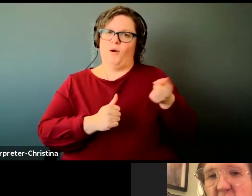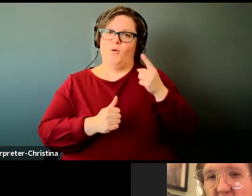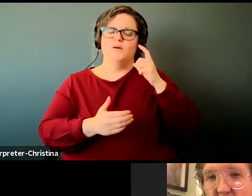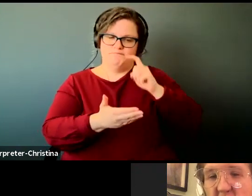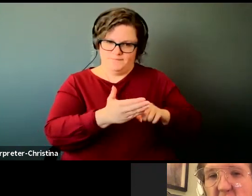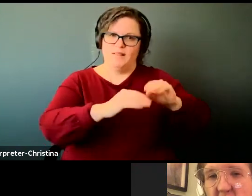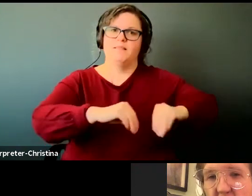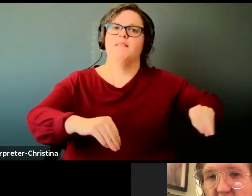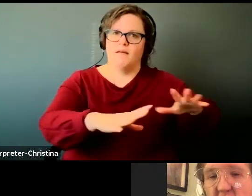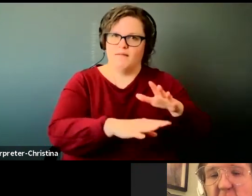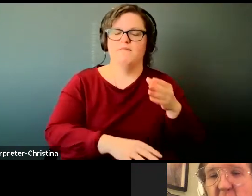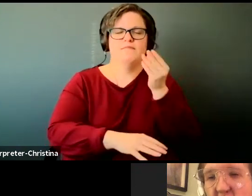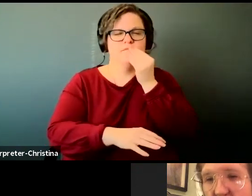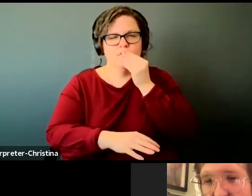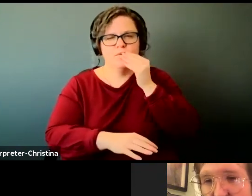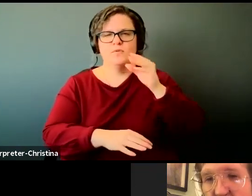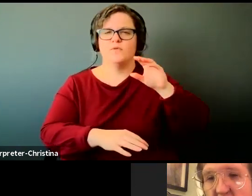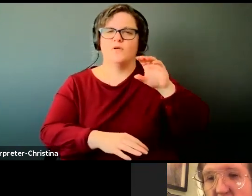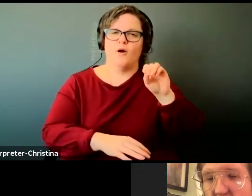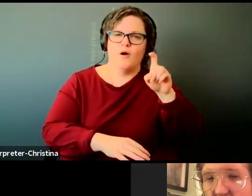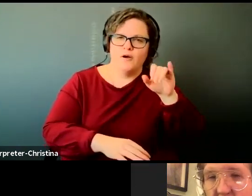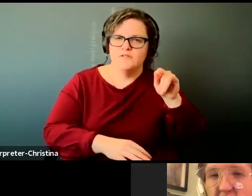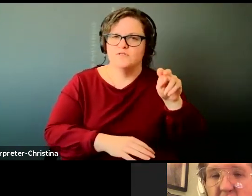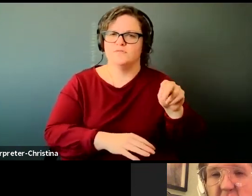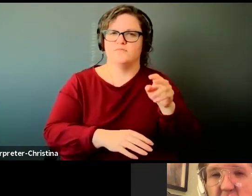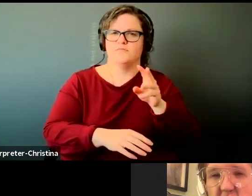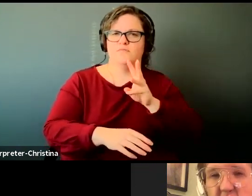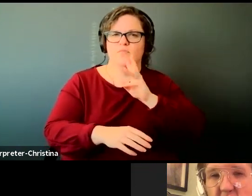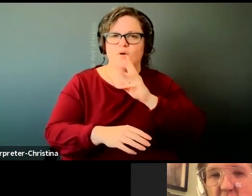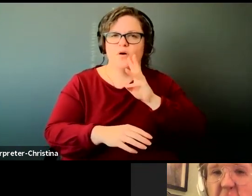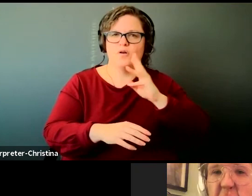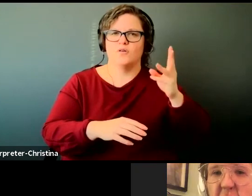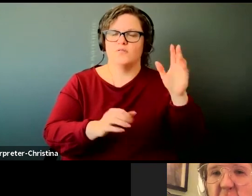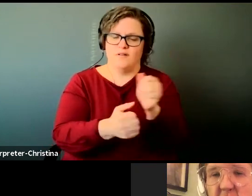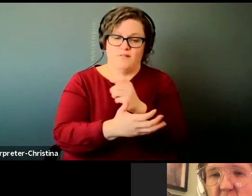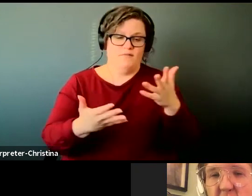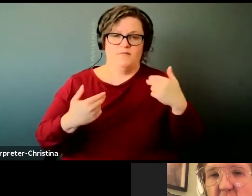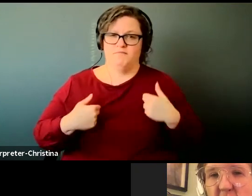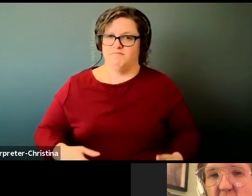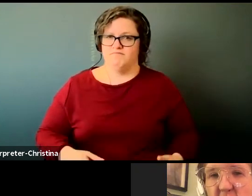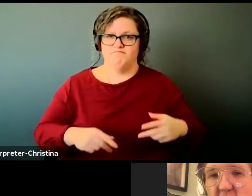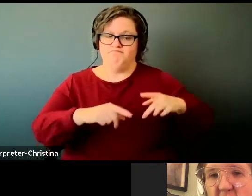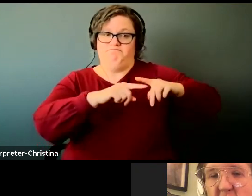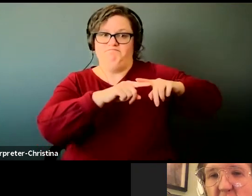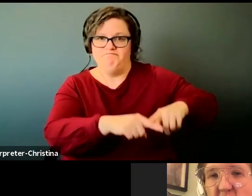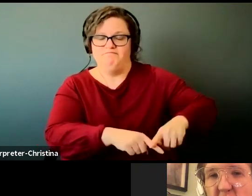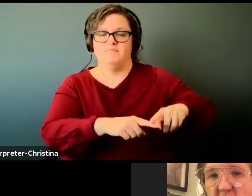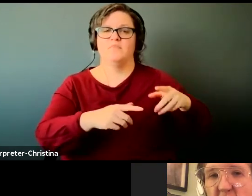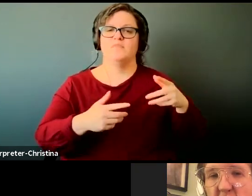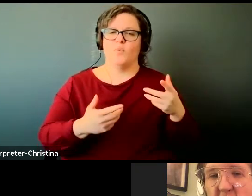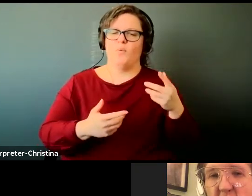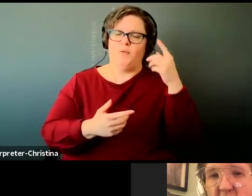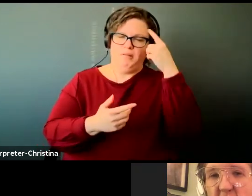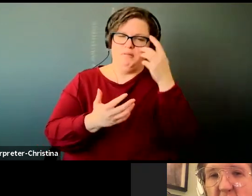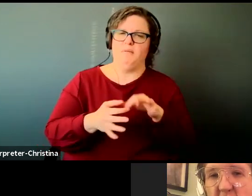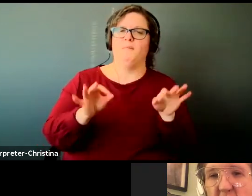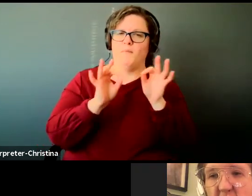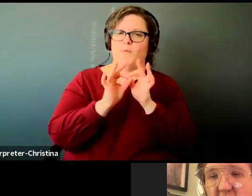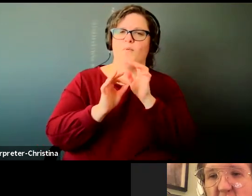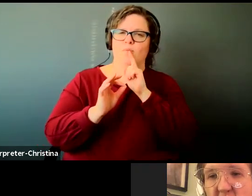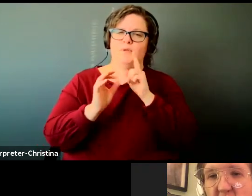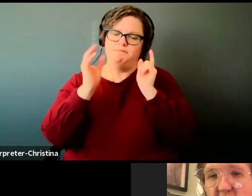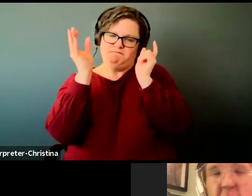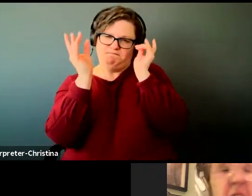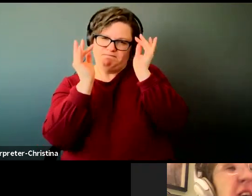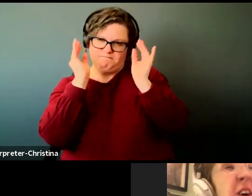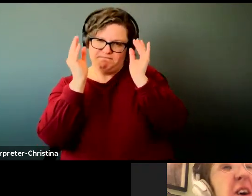and water and those basic needs as human beings. So I think it's very important to think about our relationship to the lands and